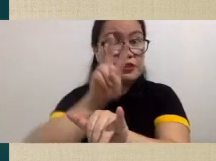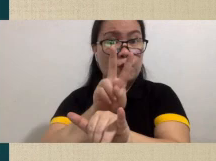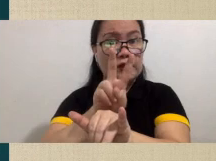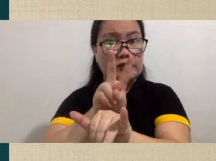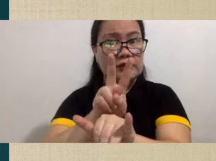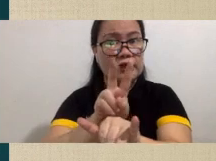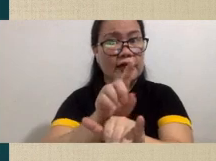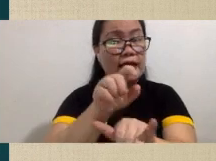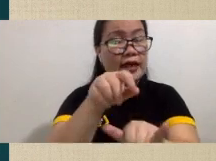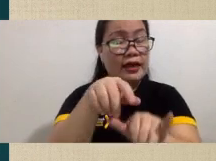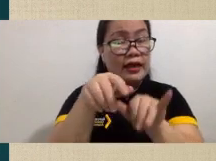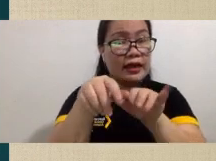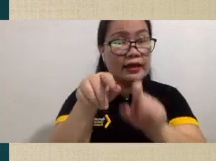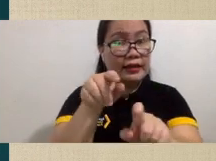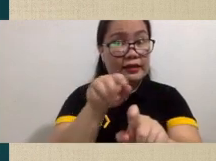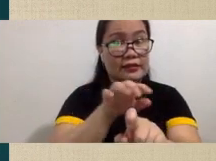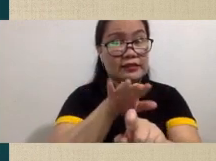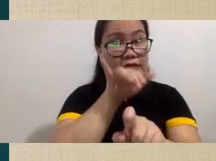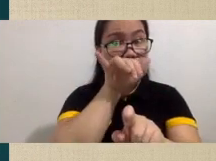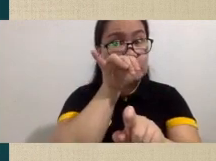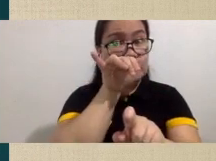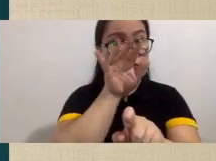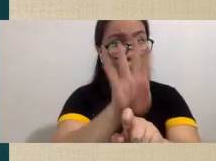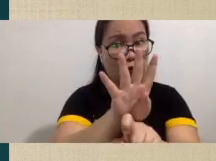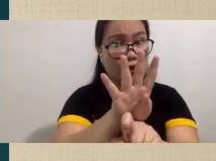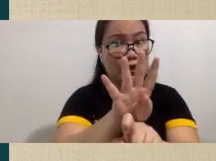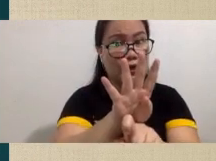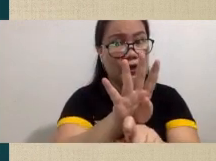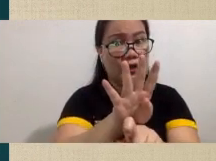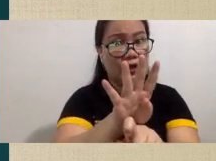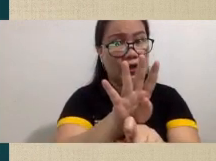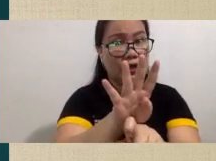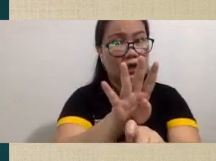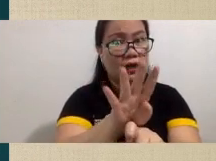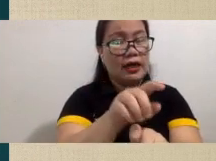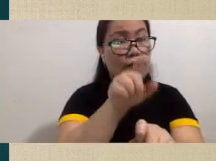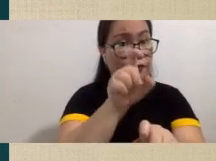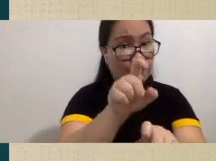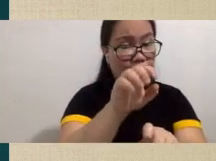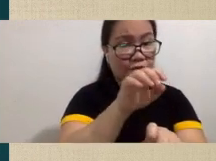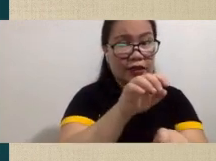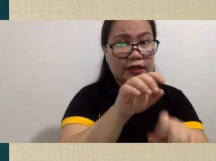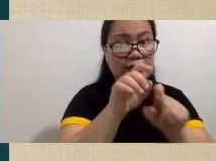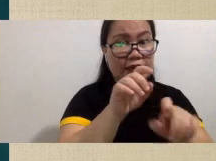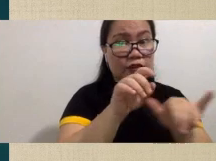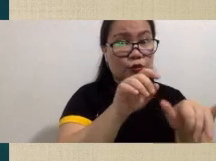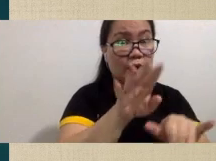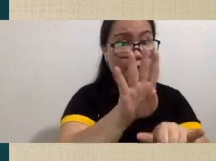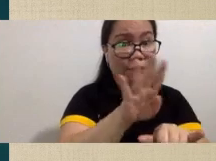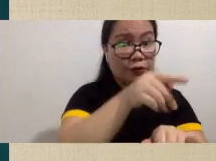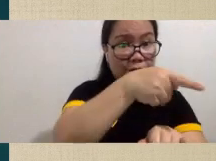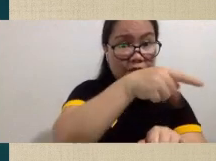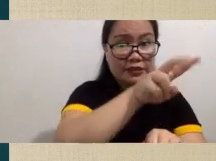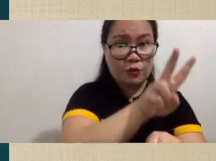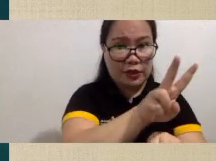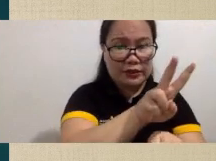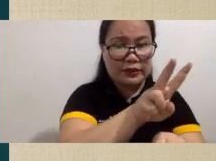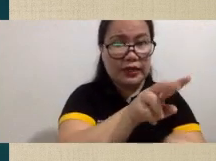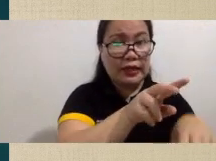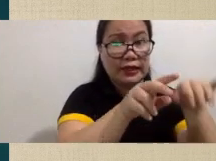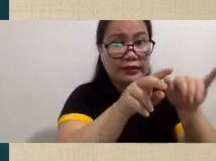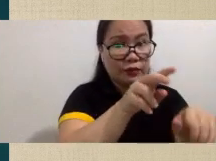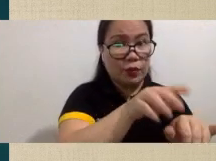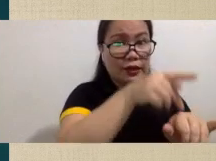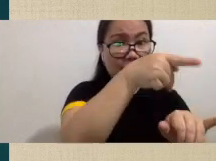p squared, x again is 4, and then xy, we have 4 and p squared. And then